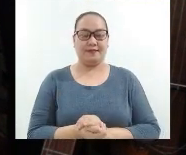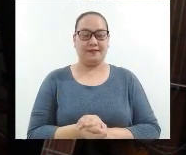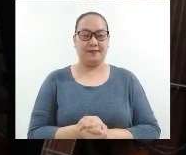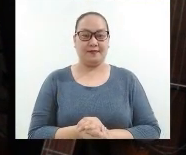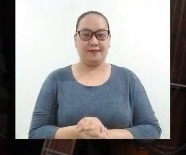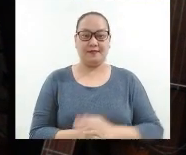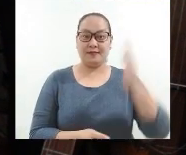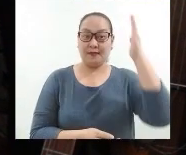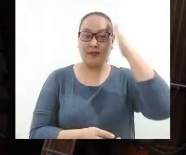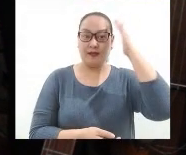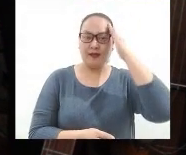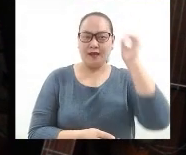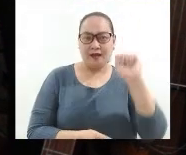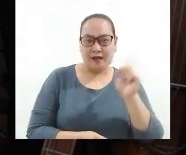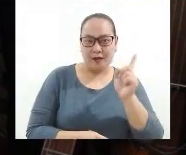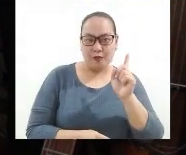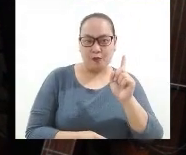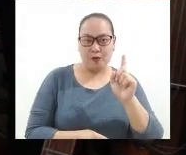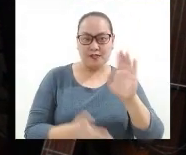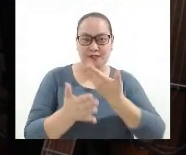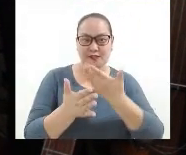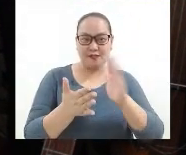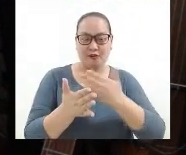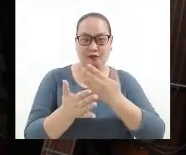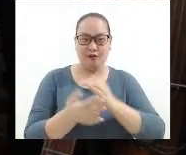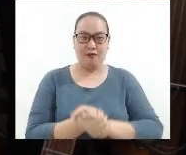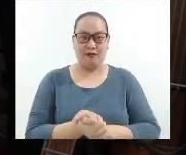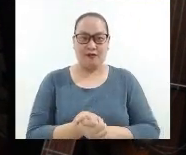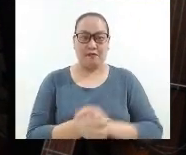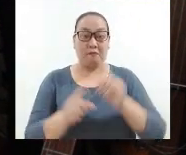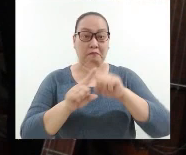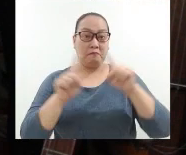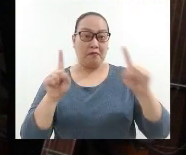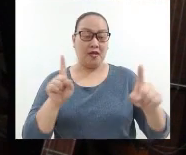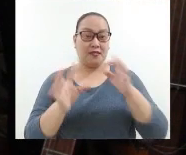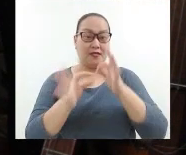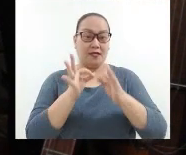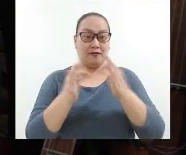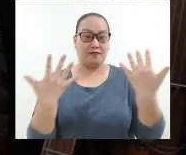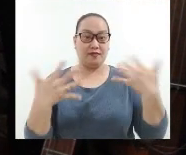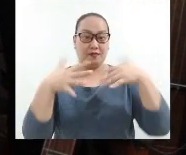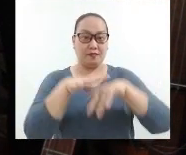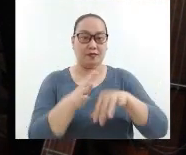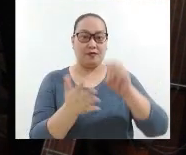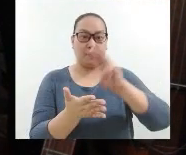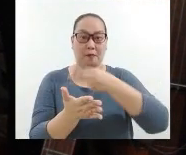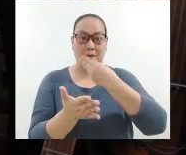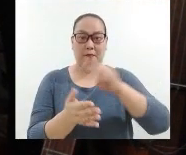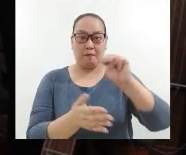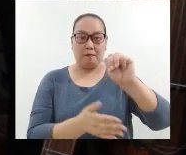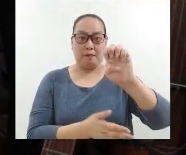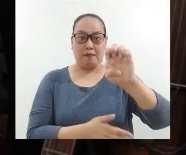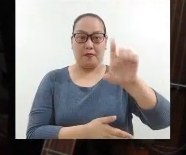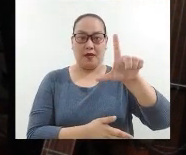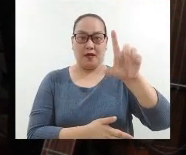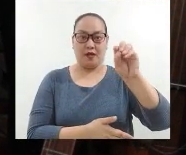Alam niyo ba kung anong awit yun? Hindi ko, sir. Pero kung sasamahan natin ng melodiya,